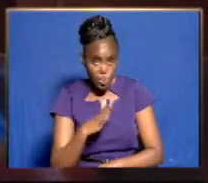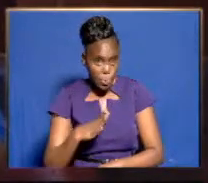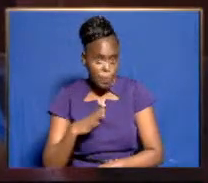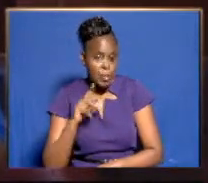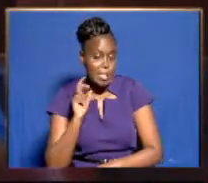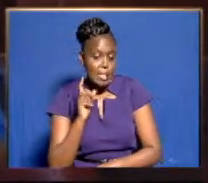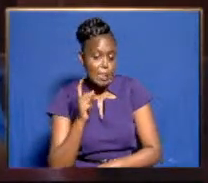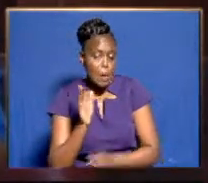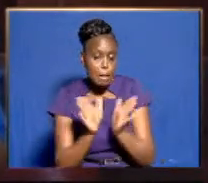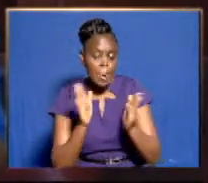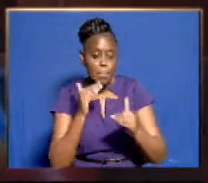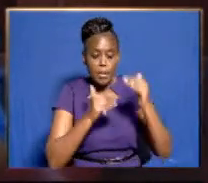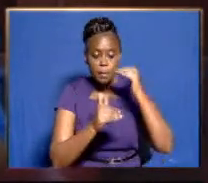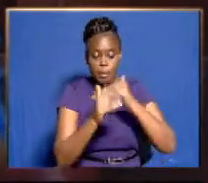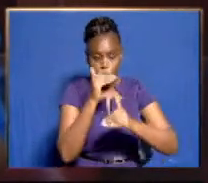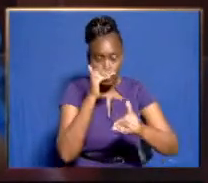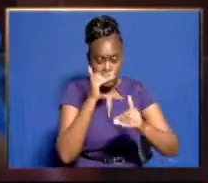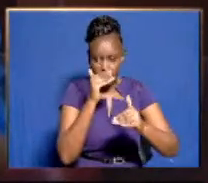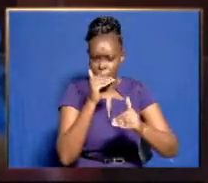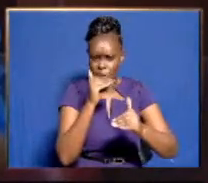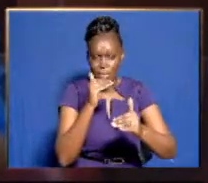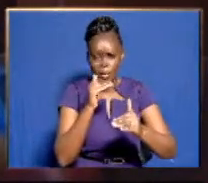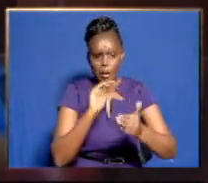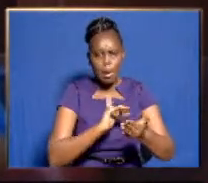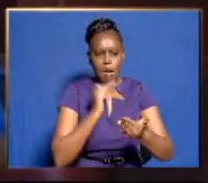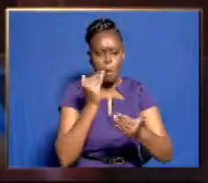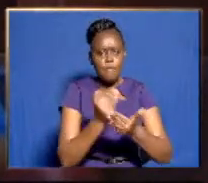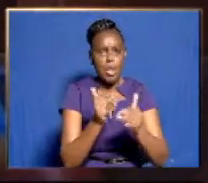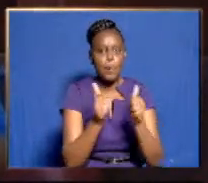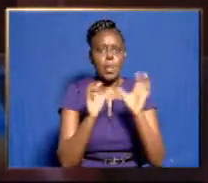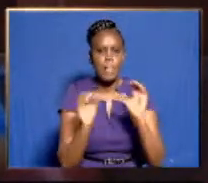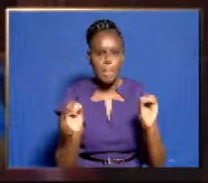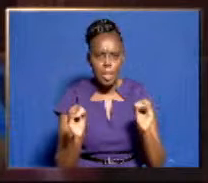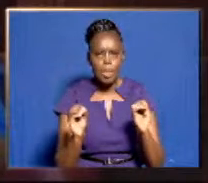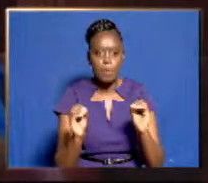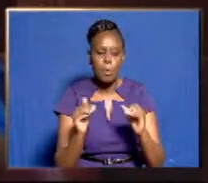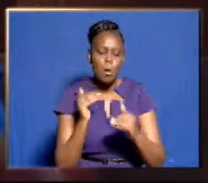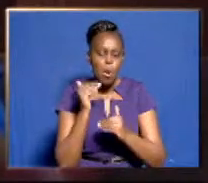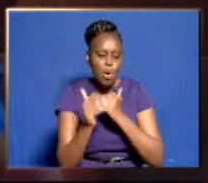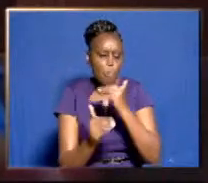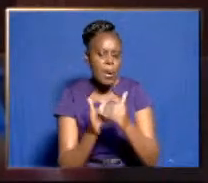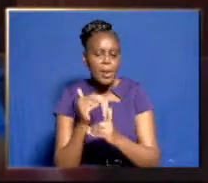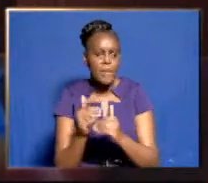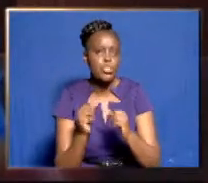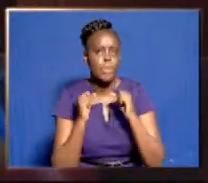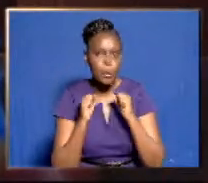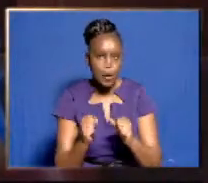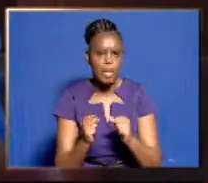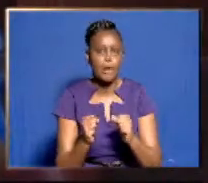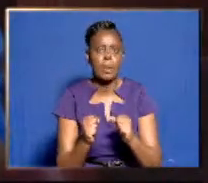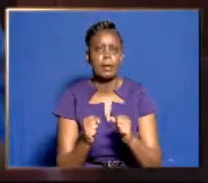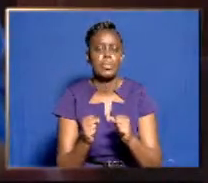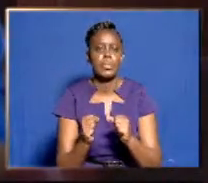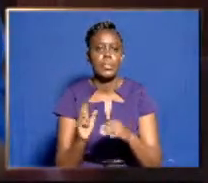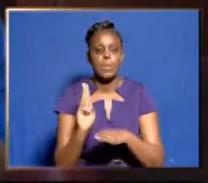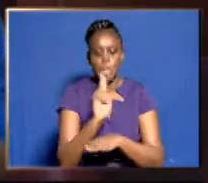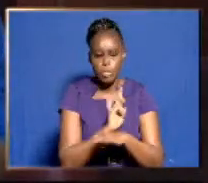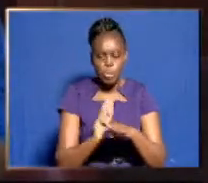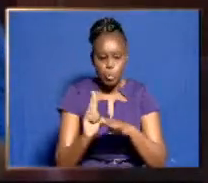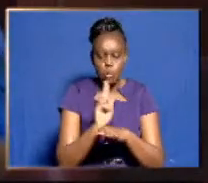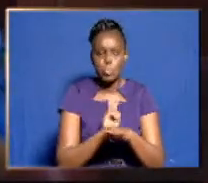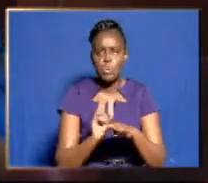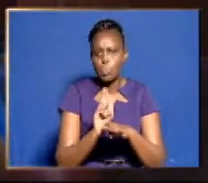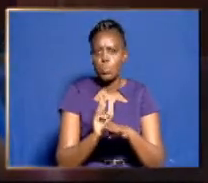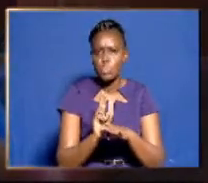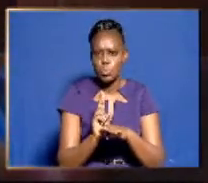observed that most of the public universities are not well funded and are struggling to stay operational. a problem compounded by the criteria used to allocate